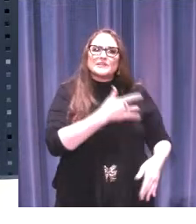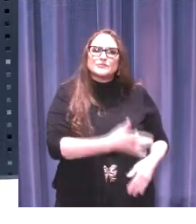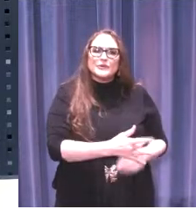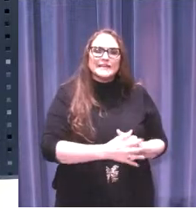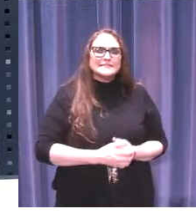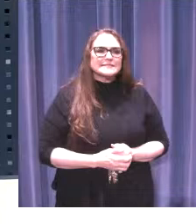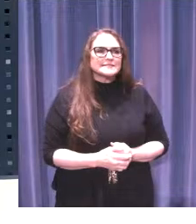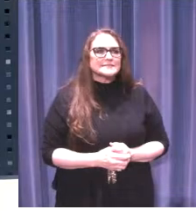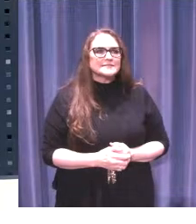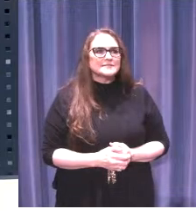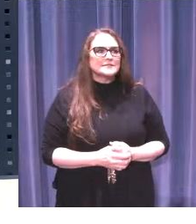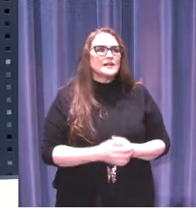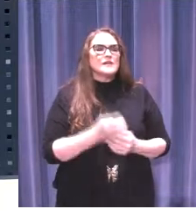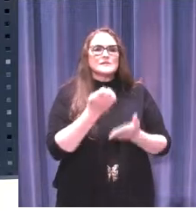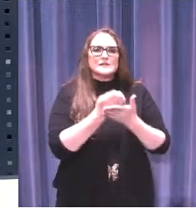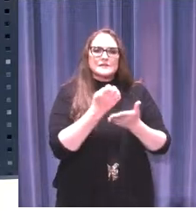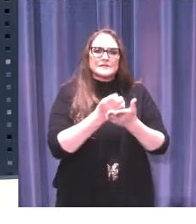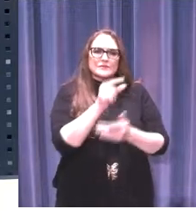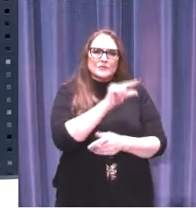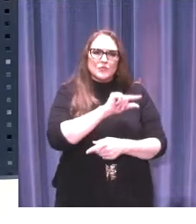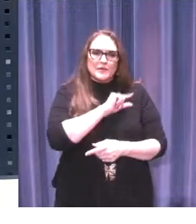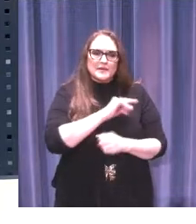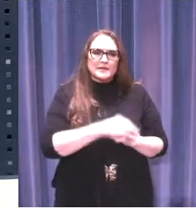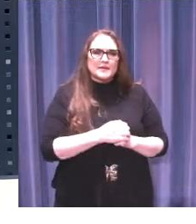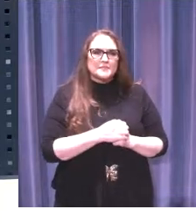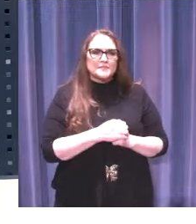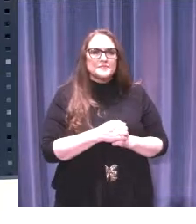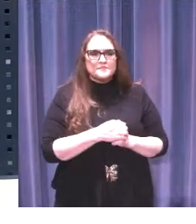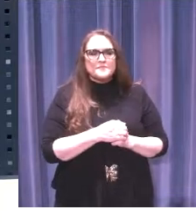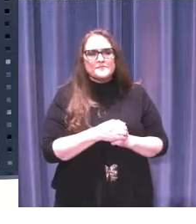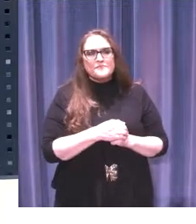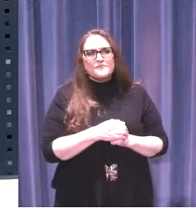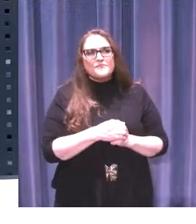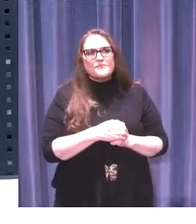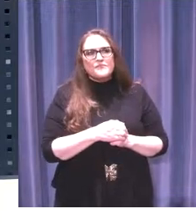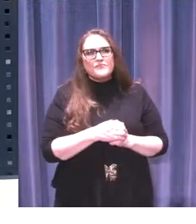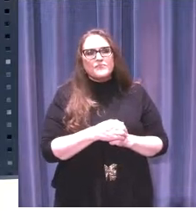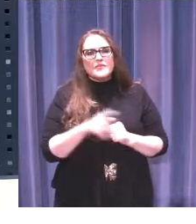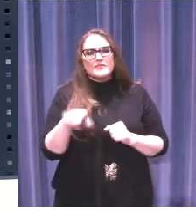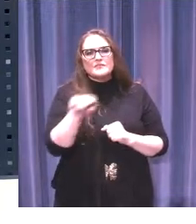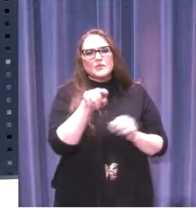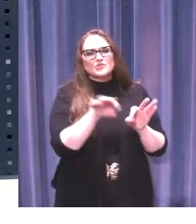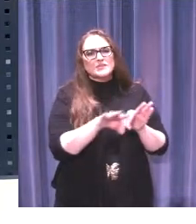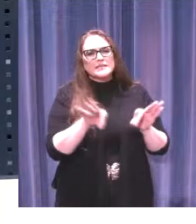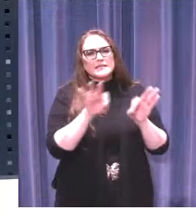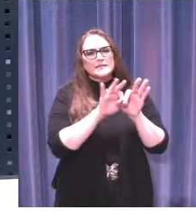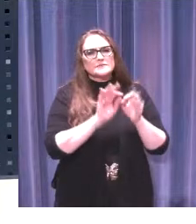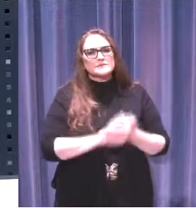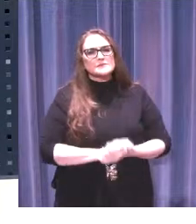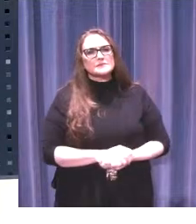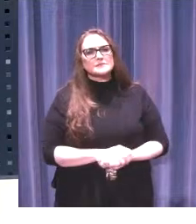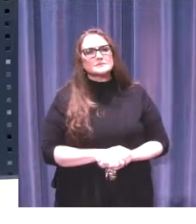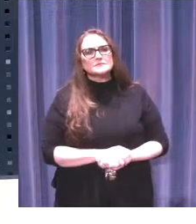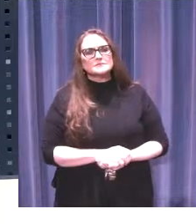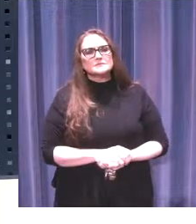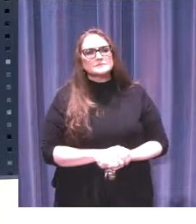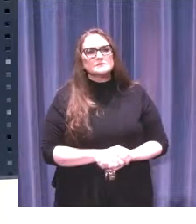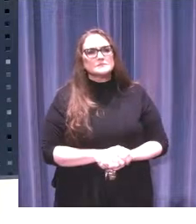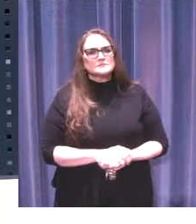and academic quality. I think those are key. Those are the high.